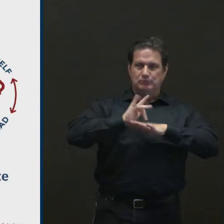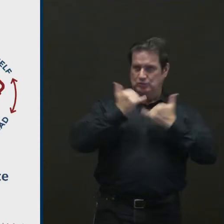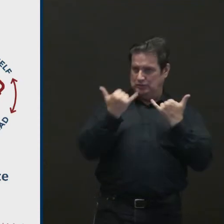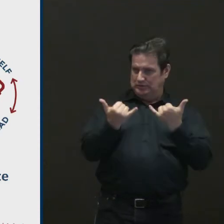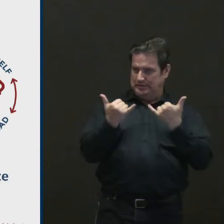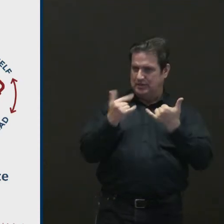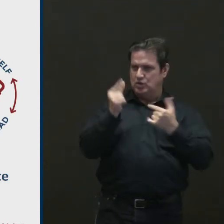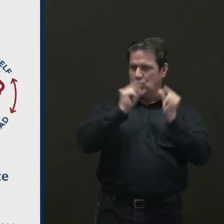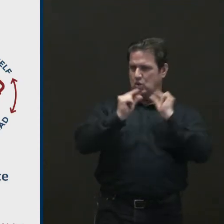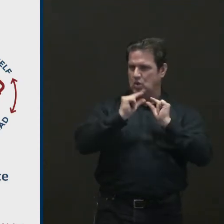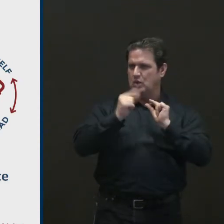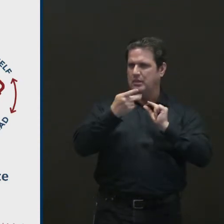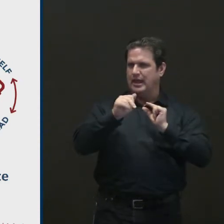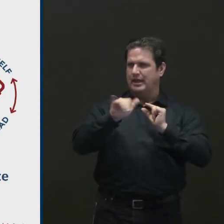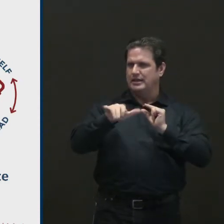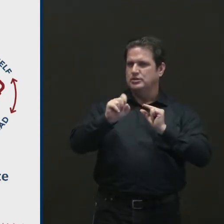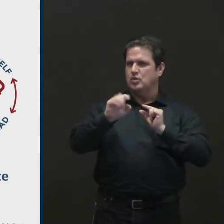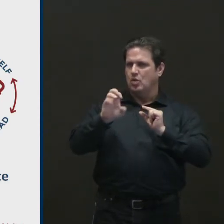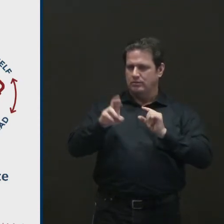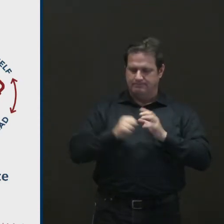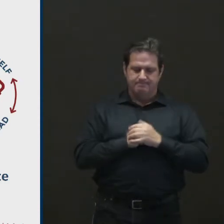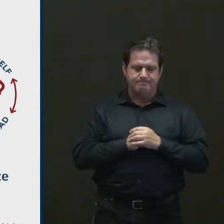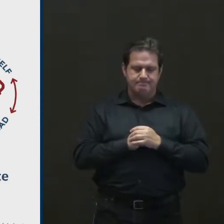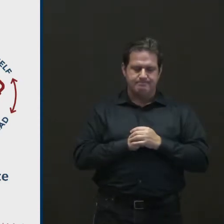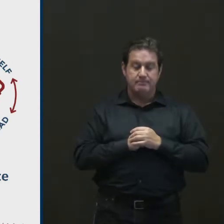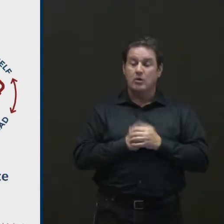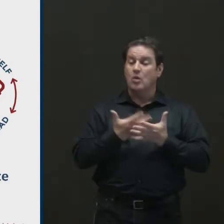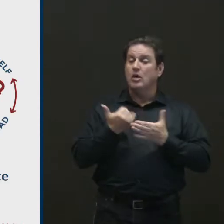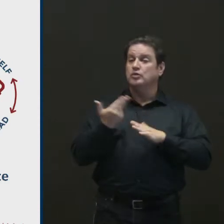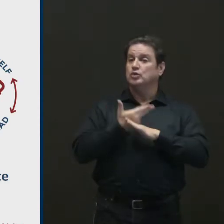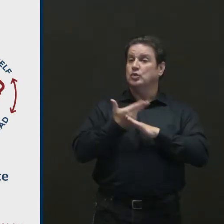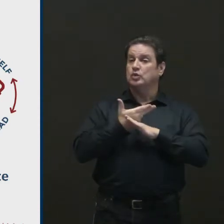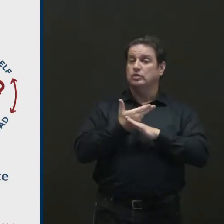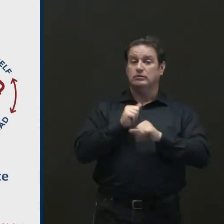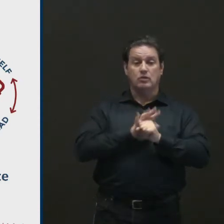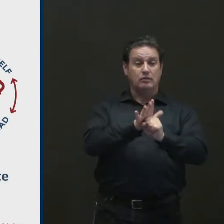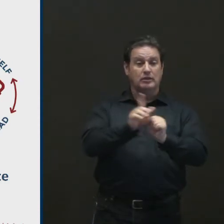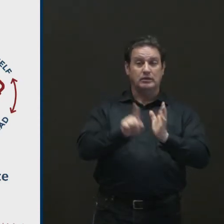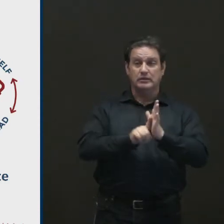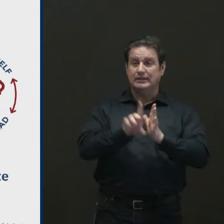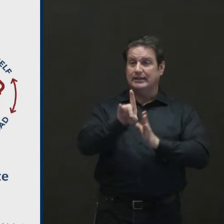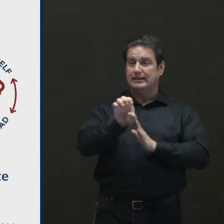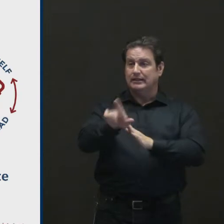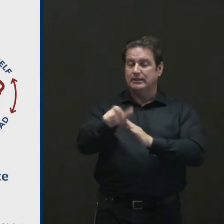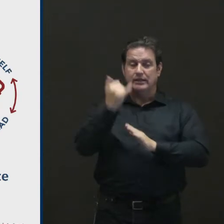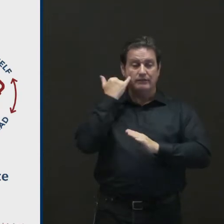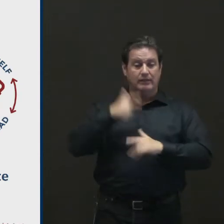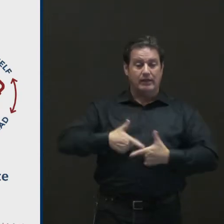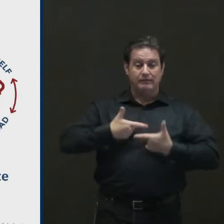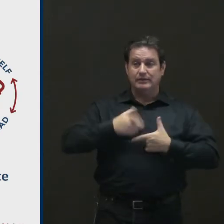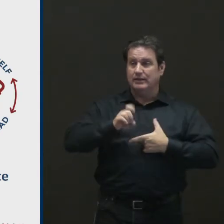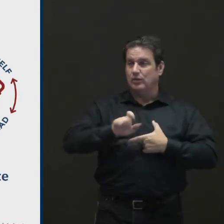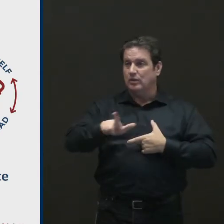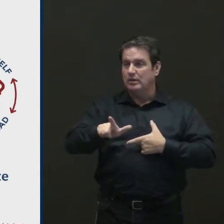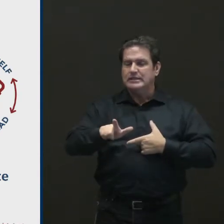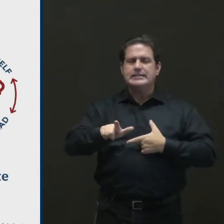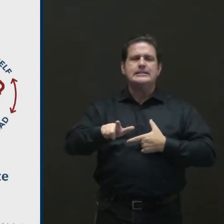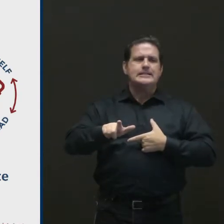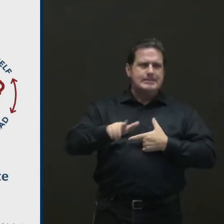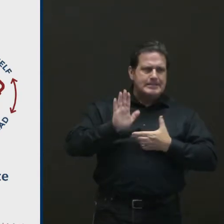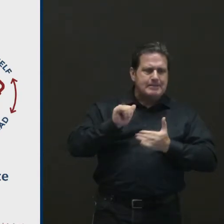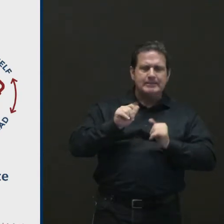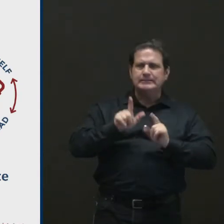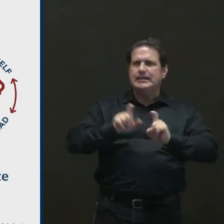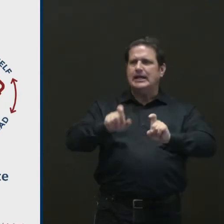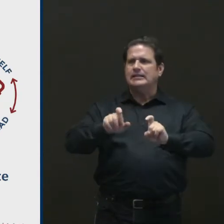in the Google Play and the App Store. And we want you to use COVID Alert DE if you are living in Delaware and you expect to be